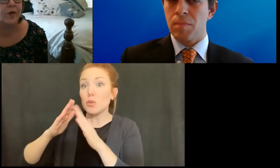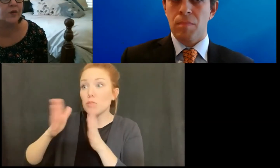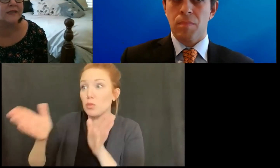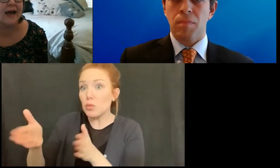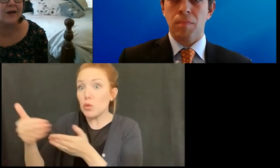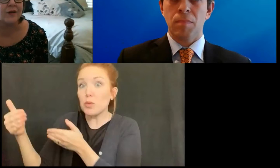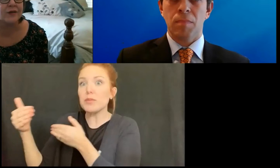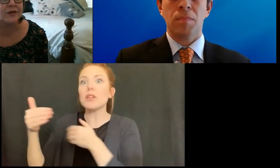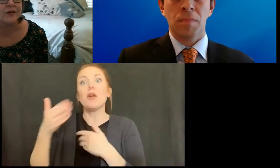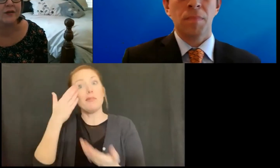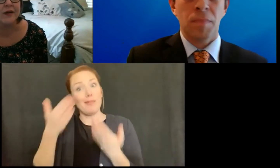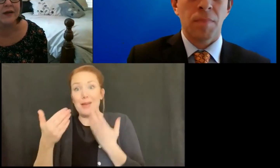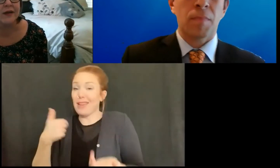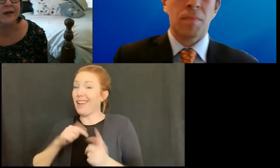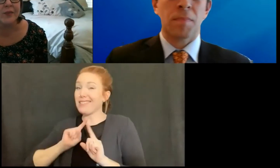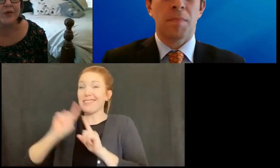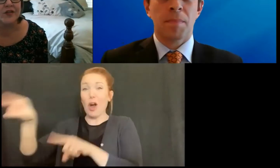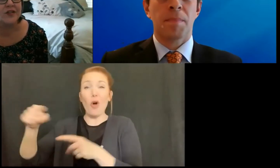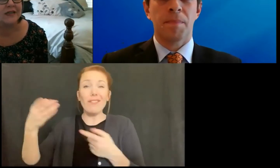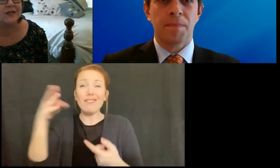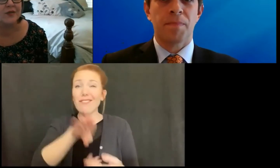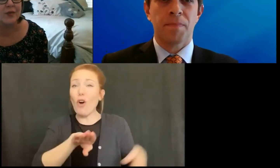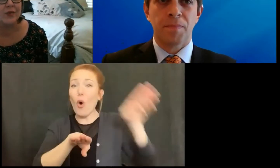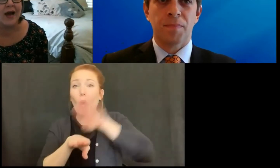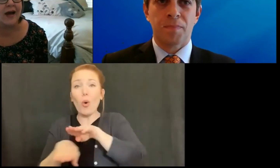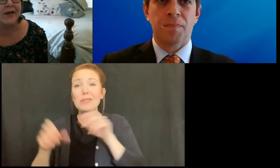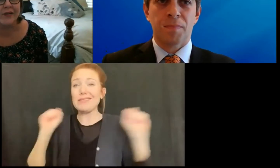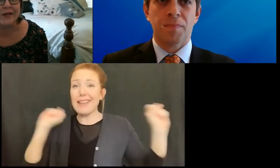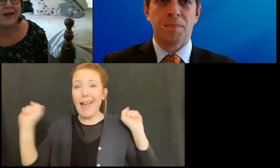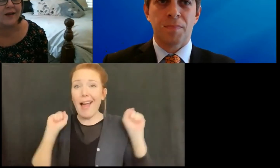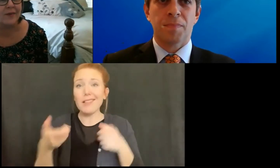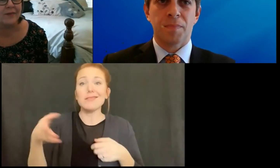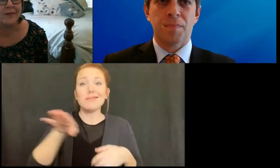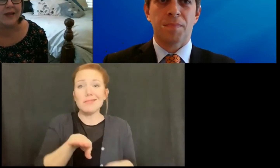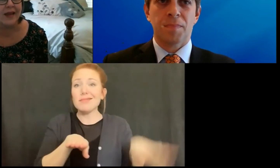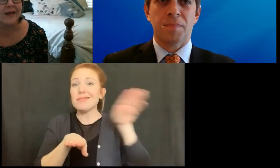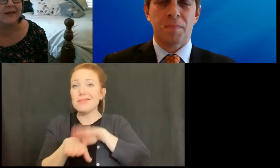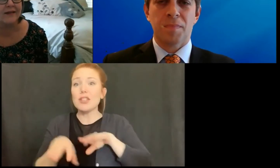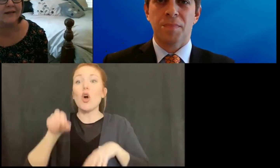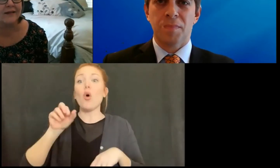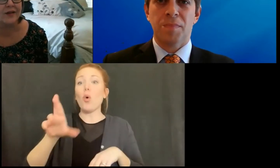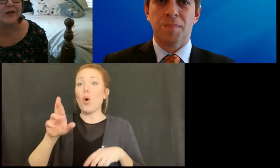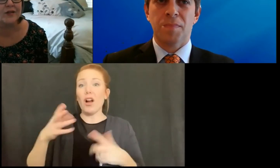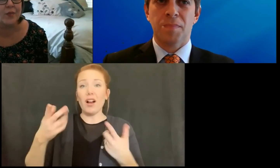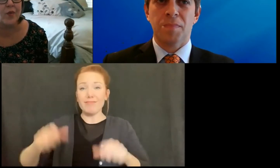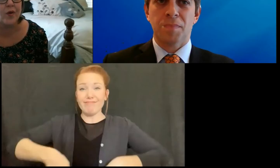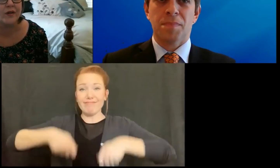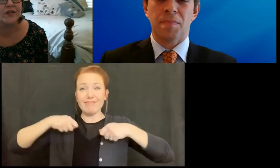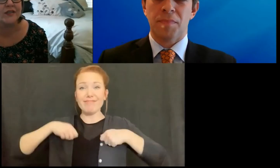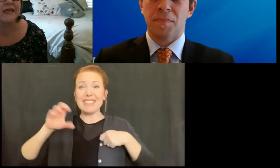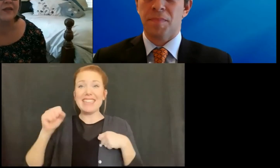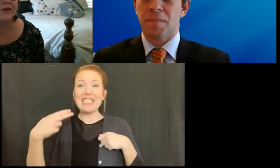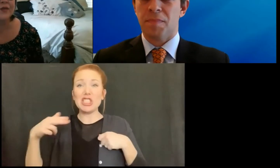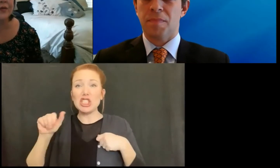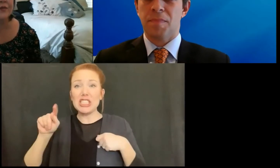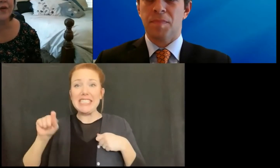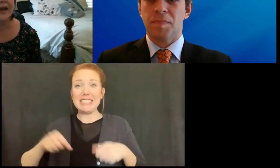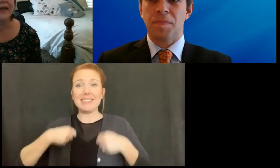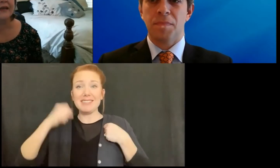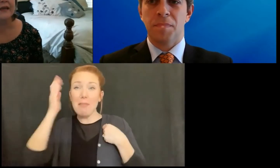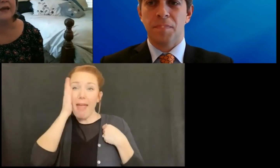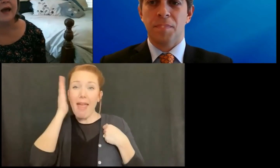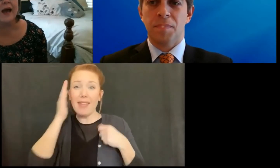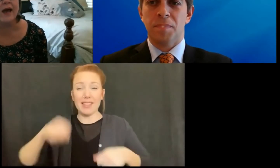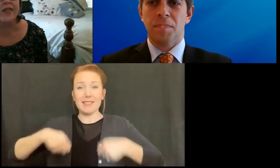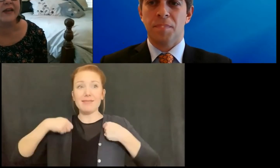and fold towels or put the sheets through the iron and, support just to get those rooms